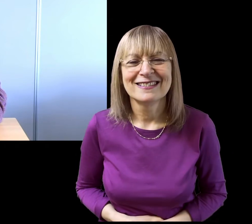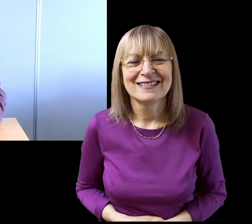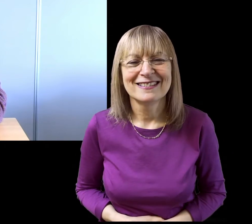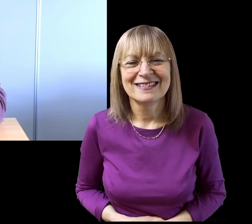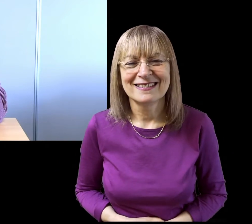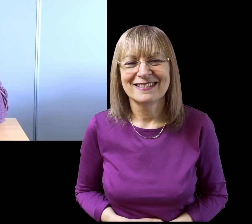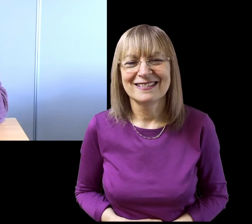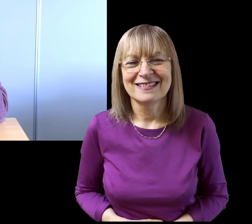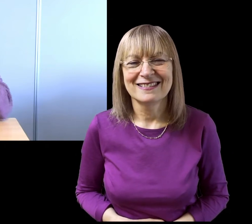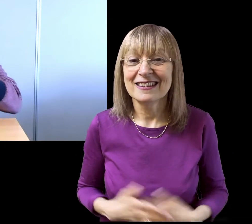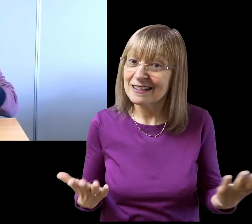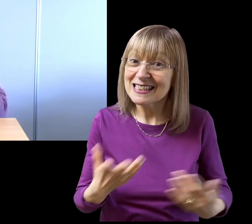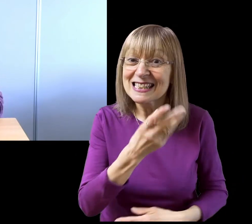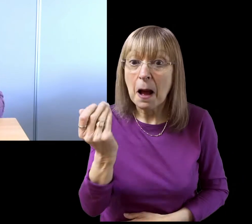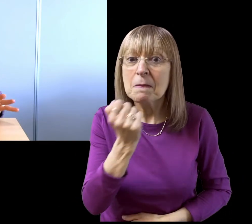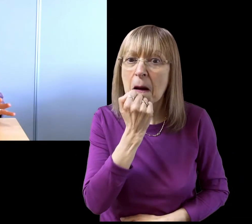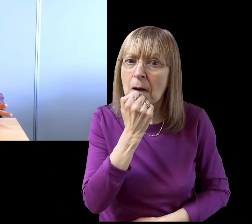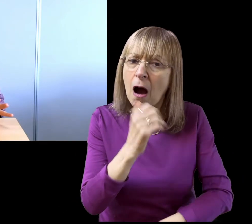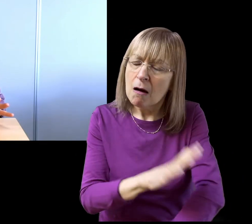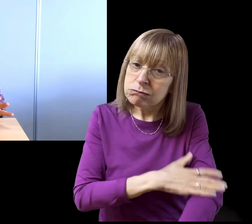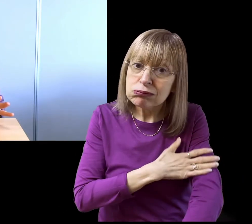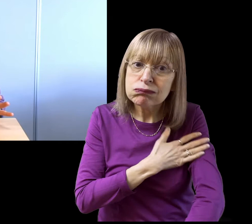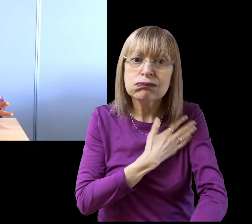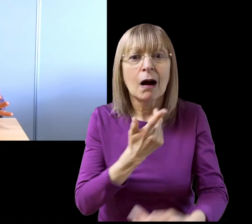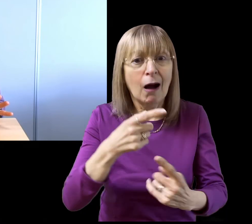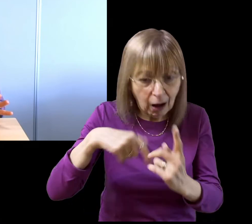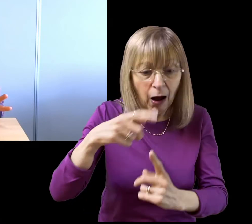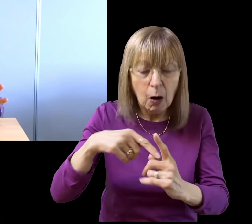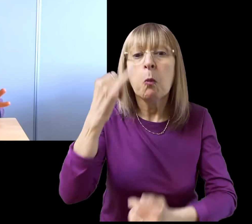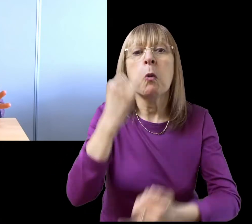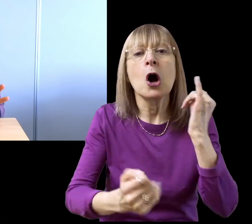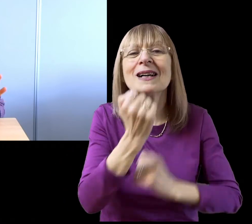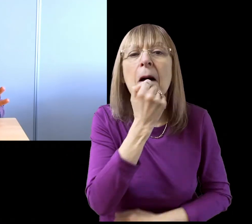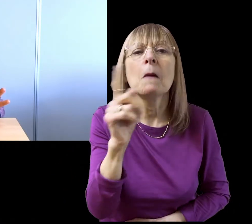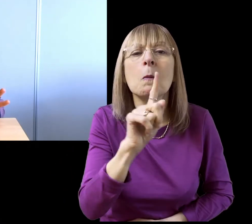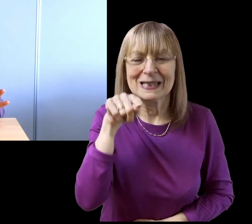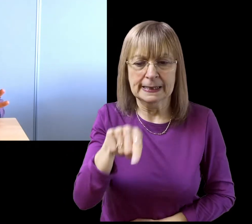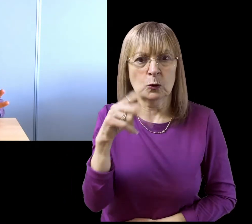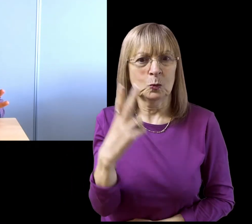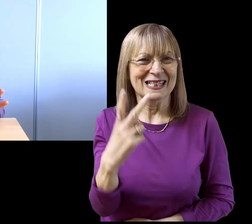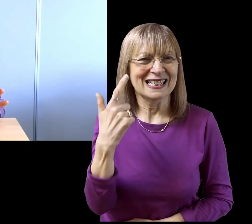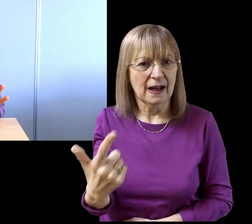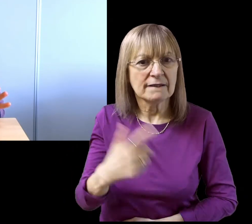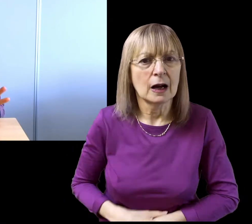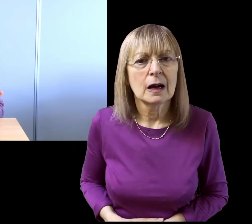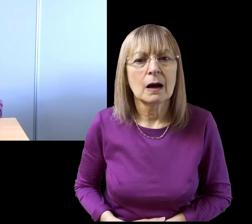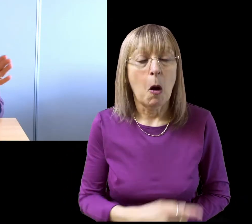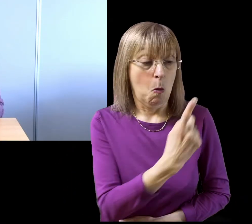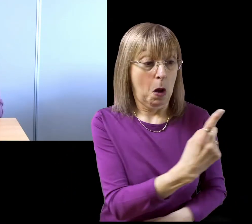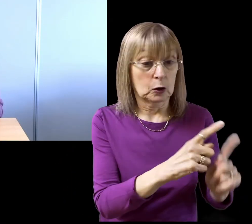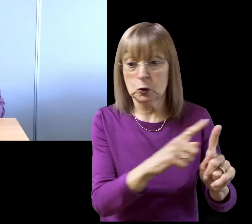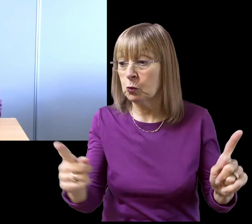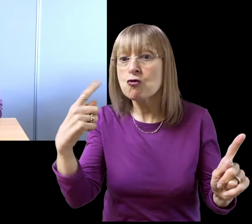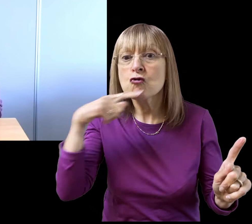4, 2, 1 loop. Some numbers take a long, long time. I think the worst one is 27, or the worst one